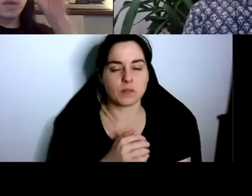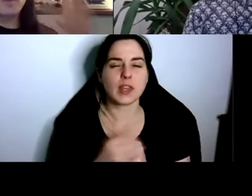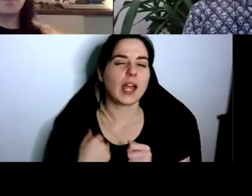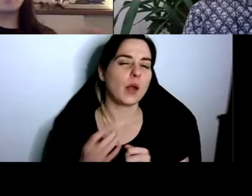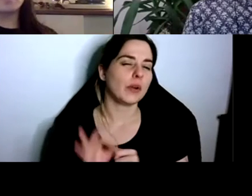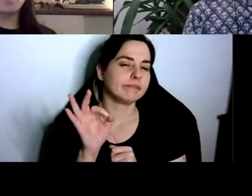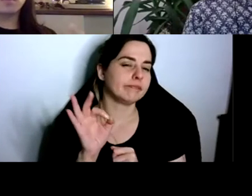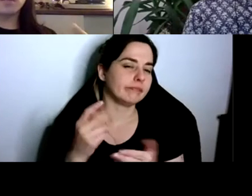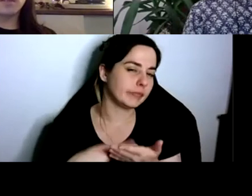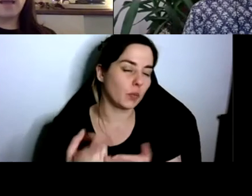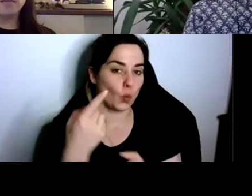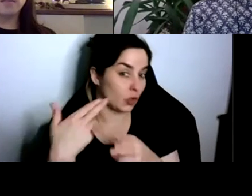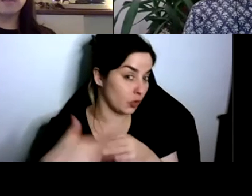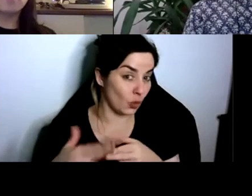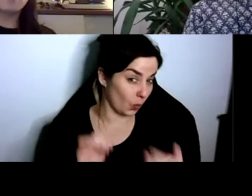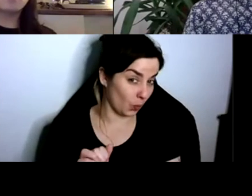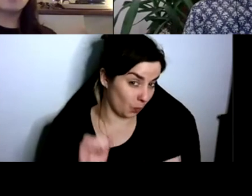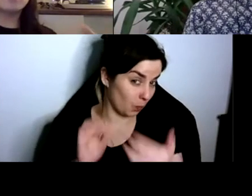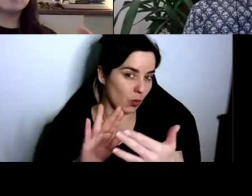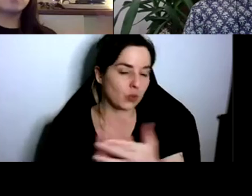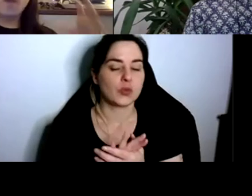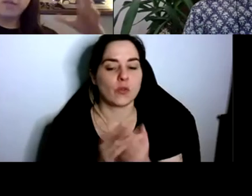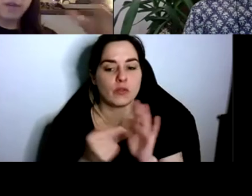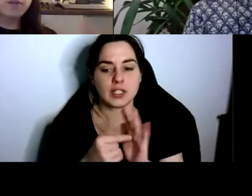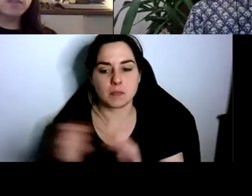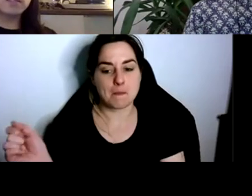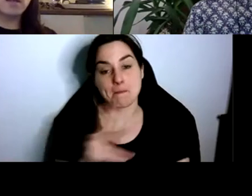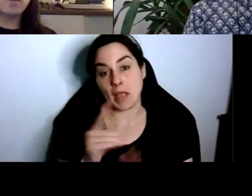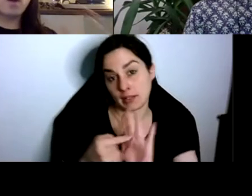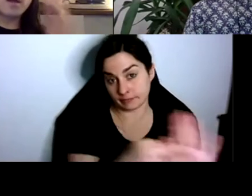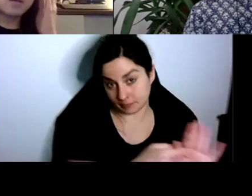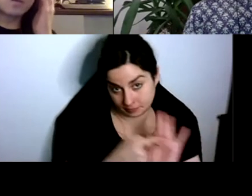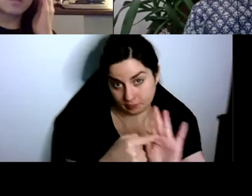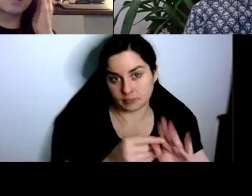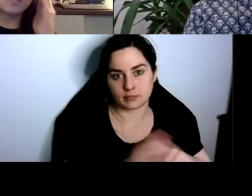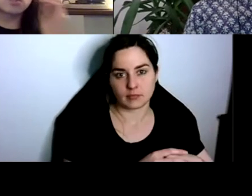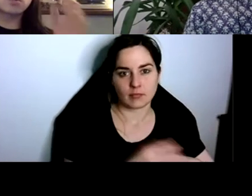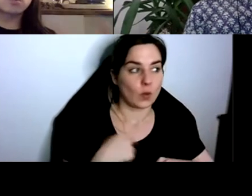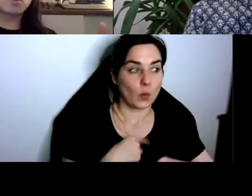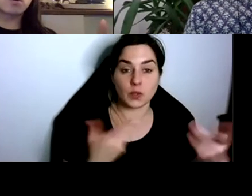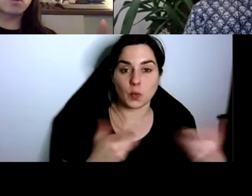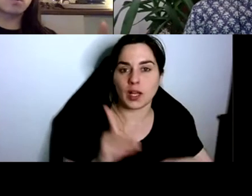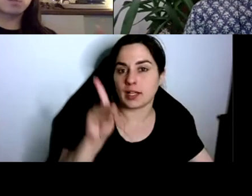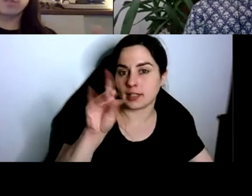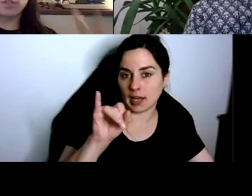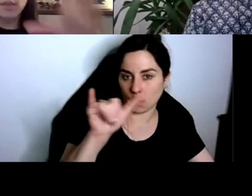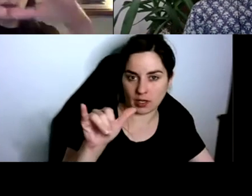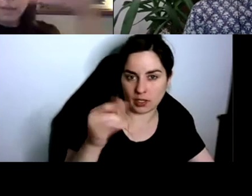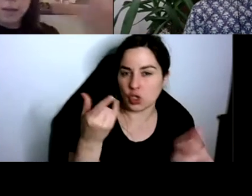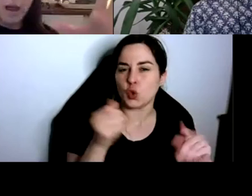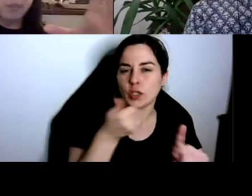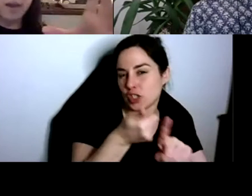know, when we thought about how we returned to the gallery, we went very DIY with a digital tour, which was